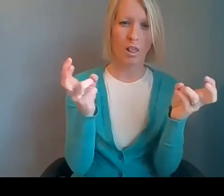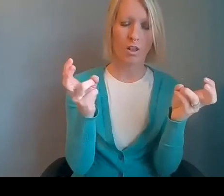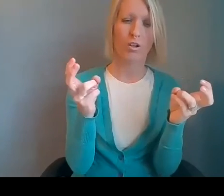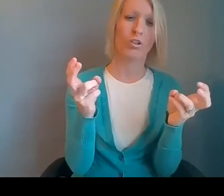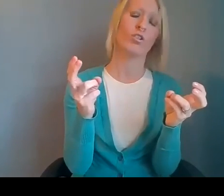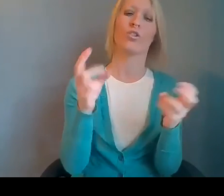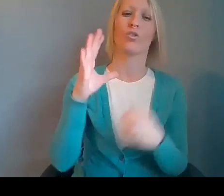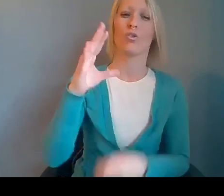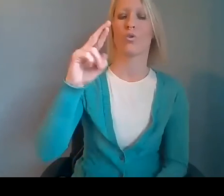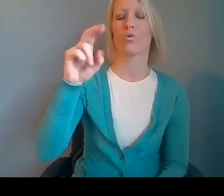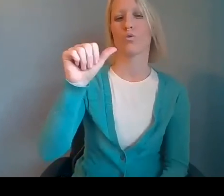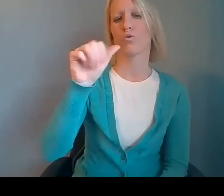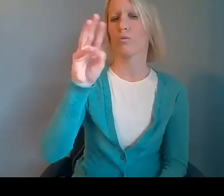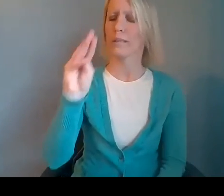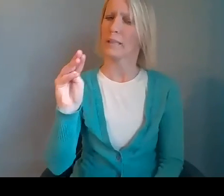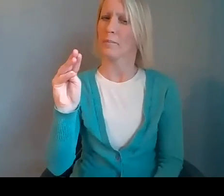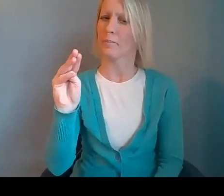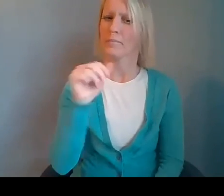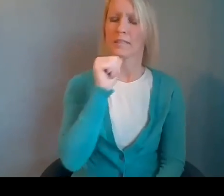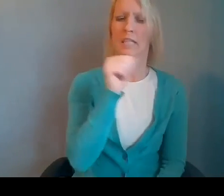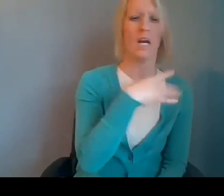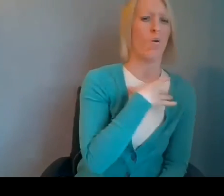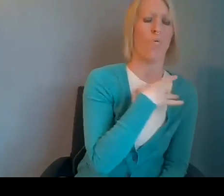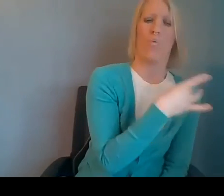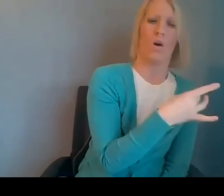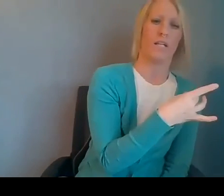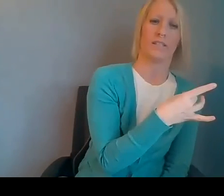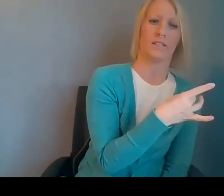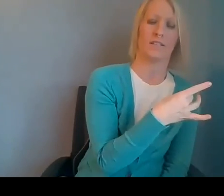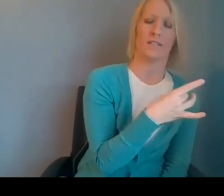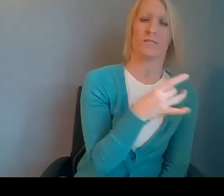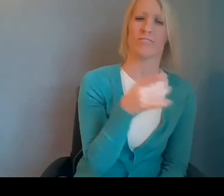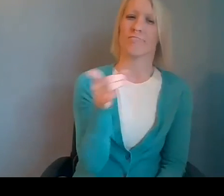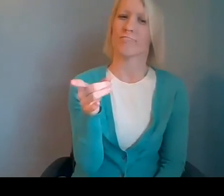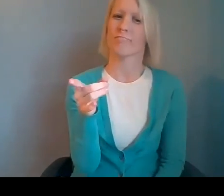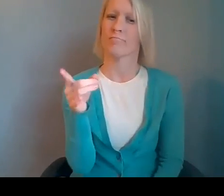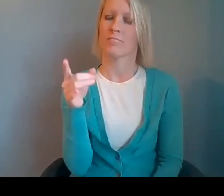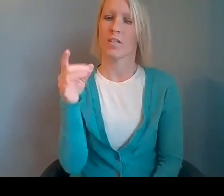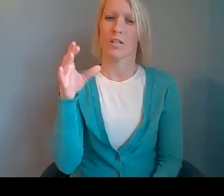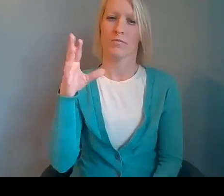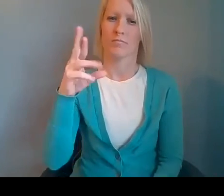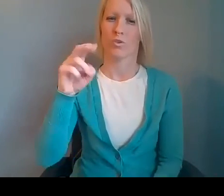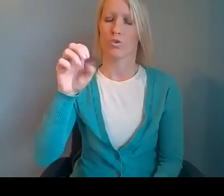bright, and so I just I use that as my